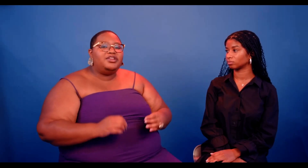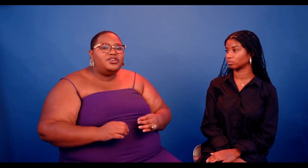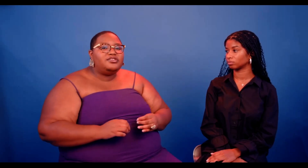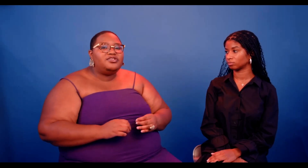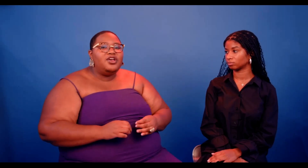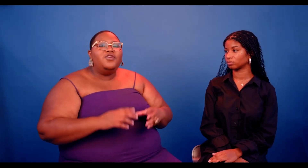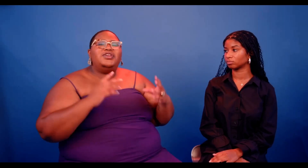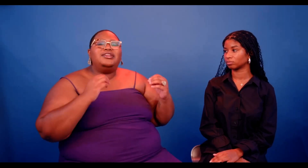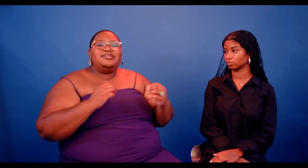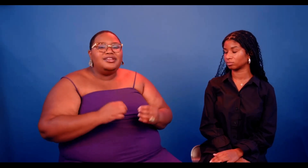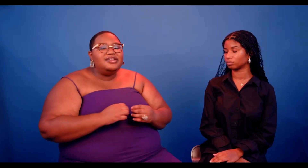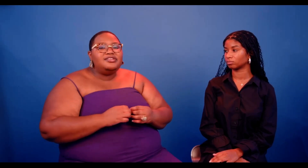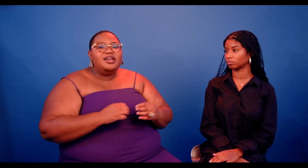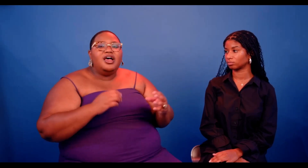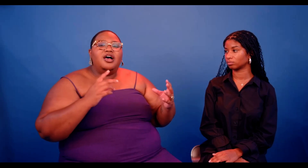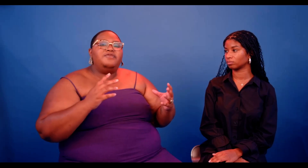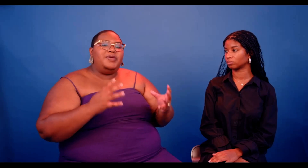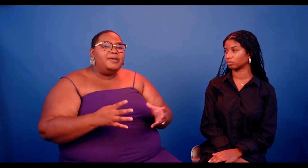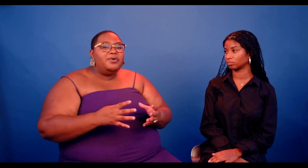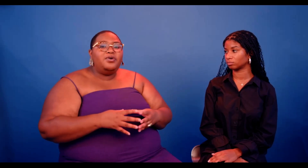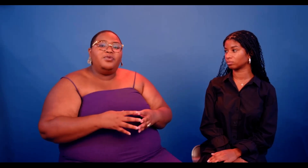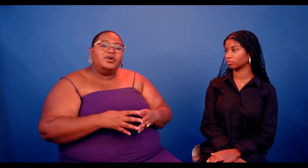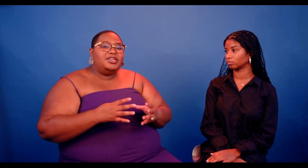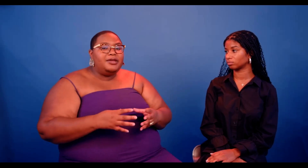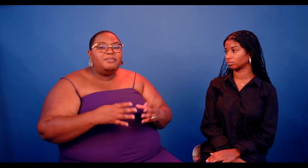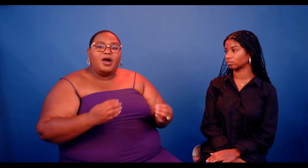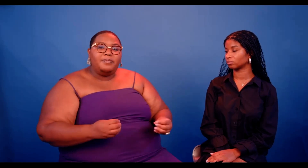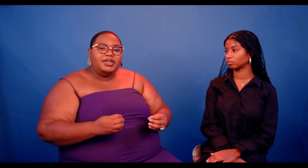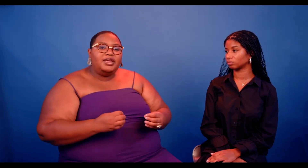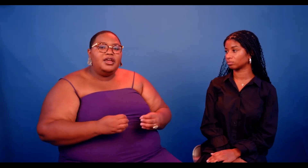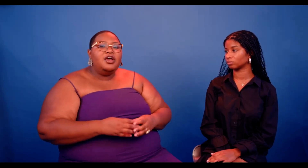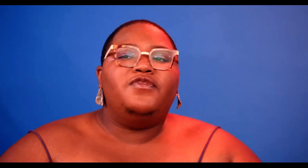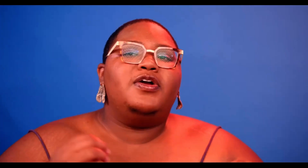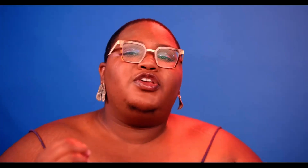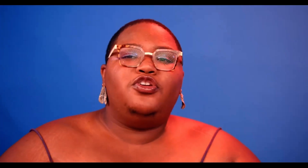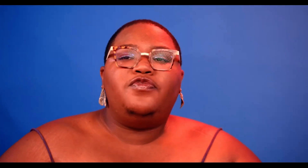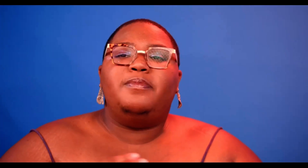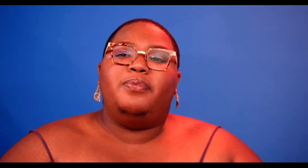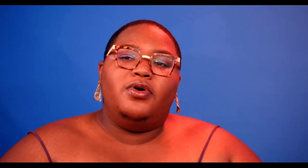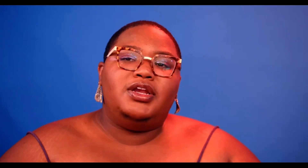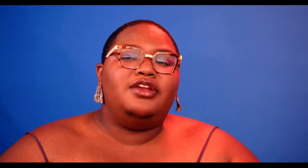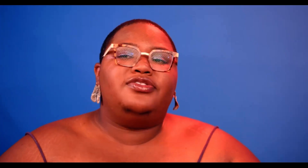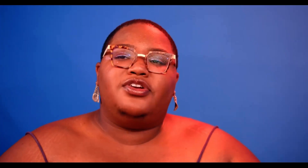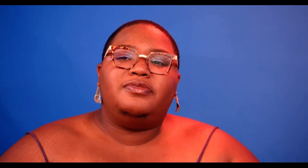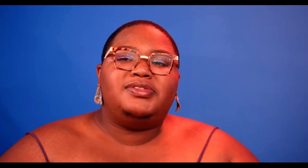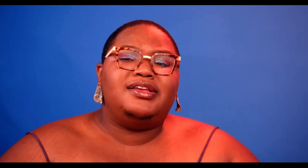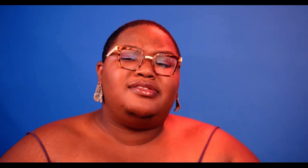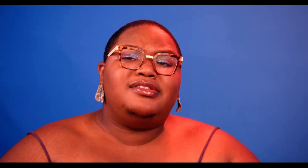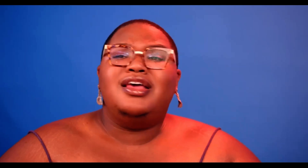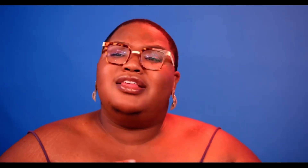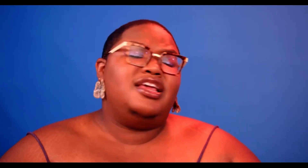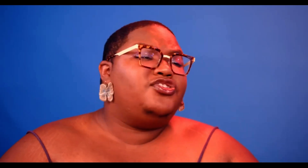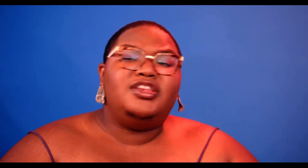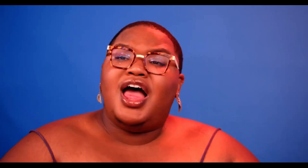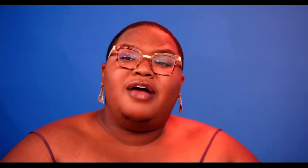unlivable wages, for the descendants of people who were deemed property, for youth born under